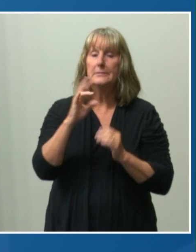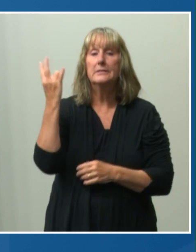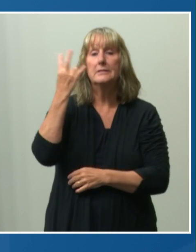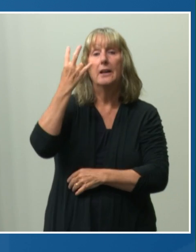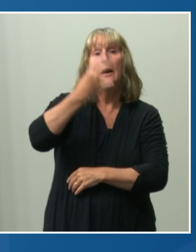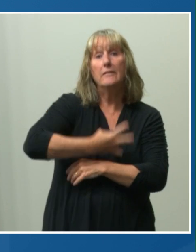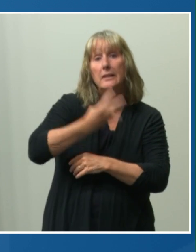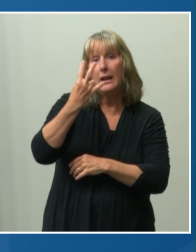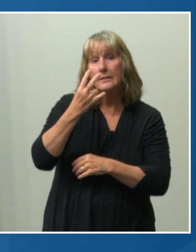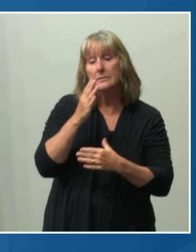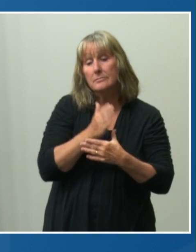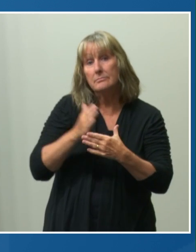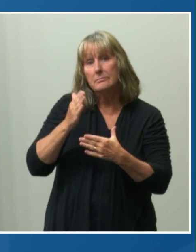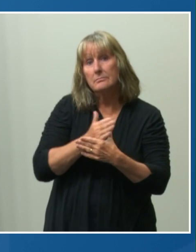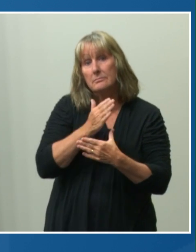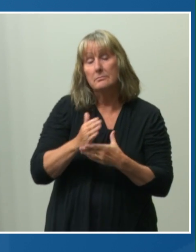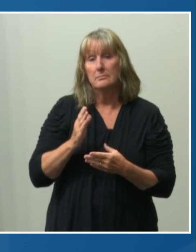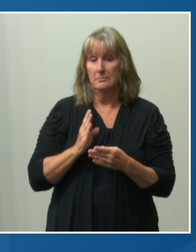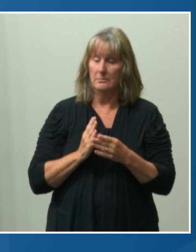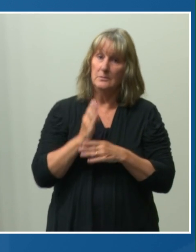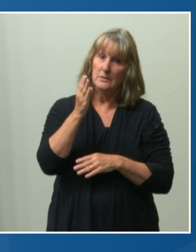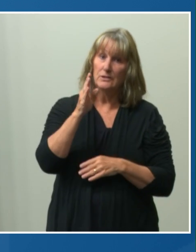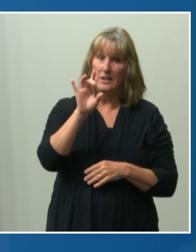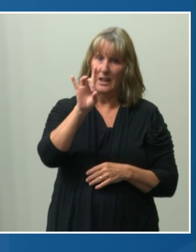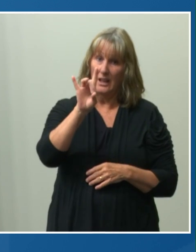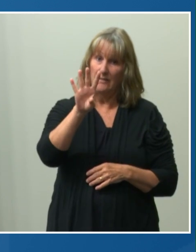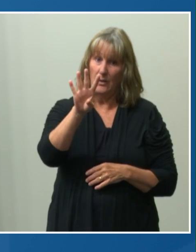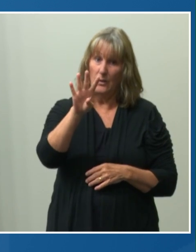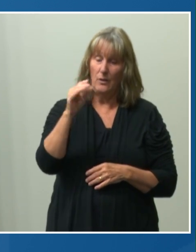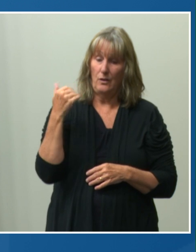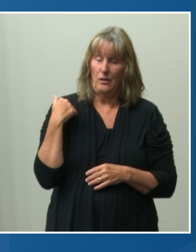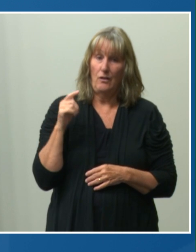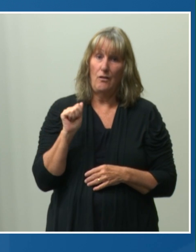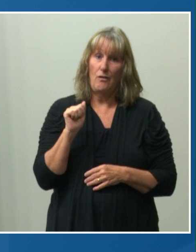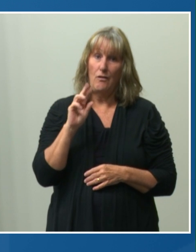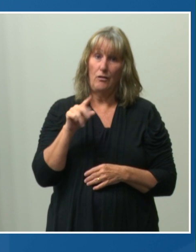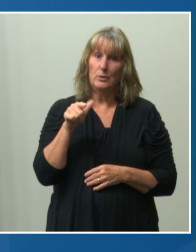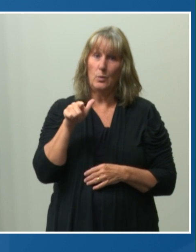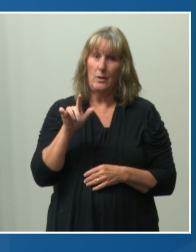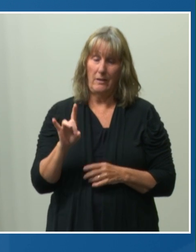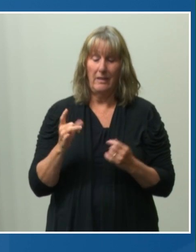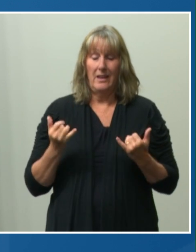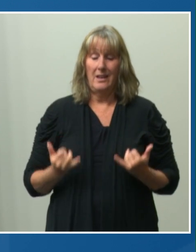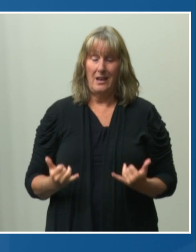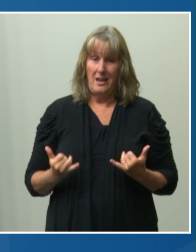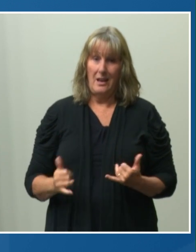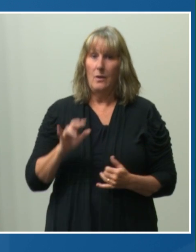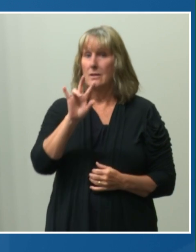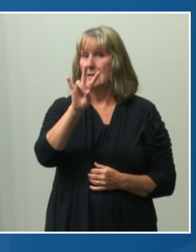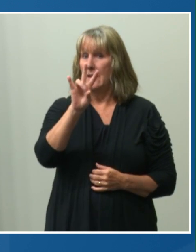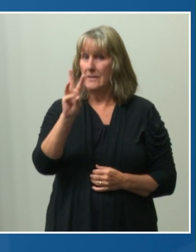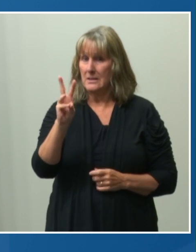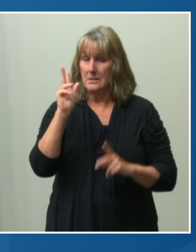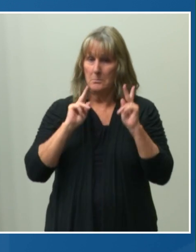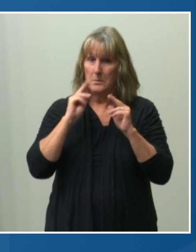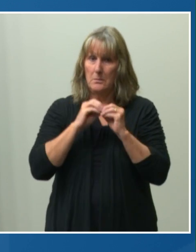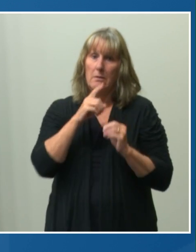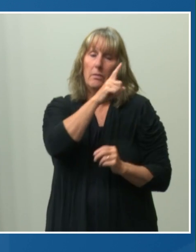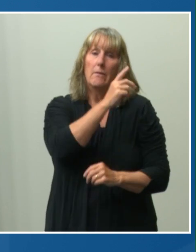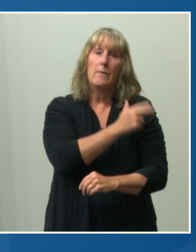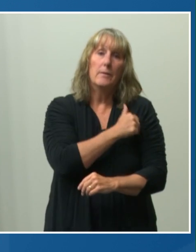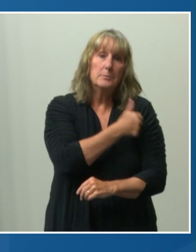number of patients increased to over 84 on August 28th. Today, there are 76 people